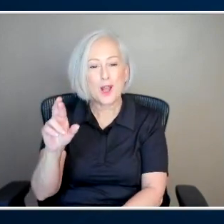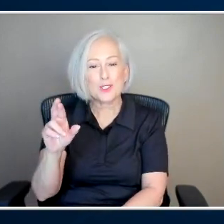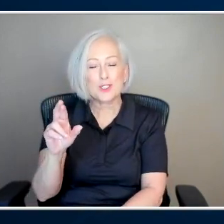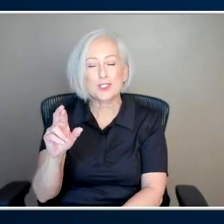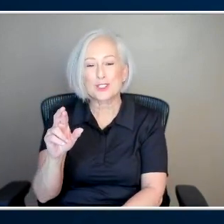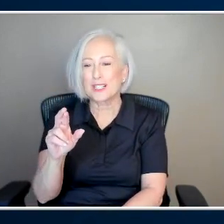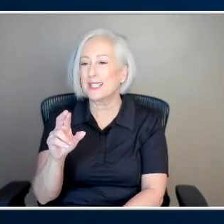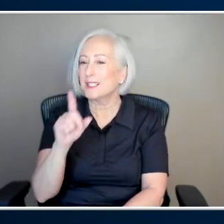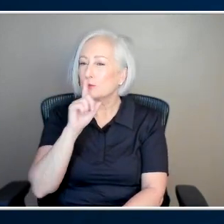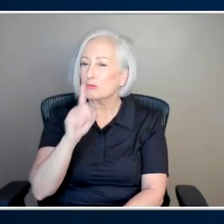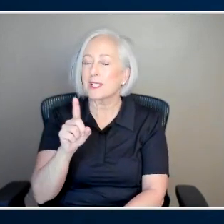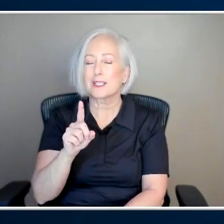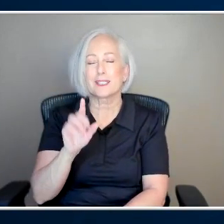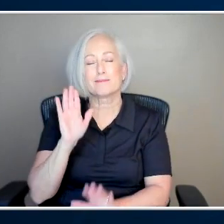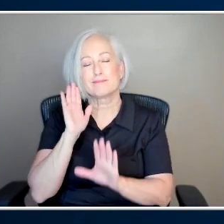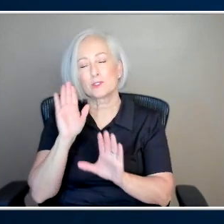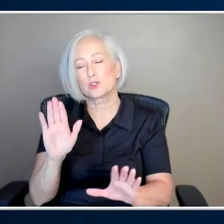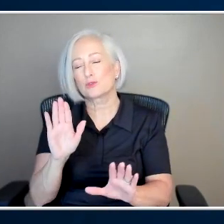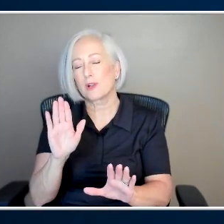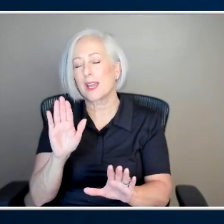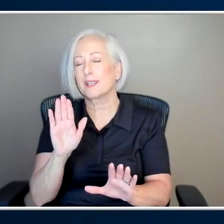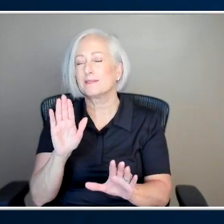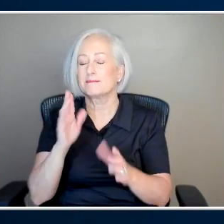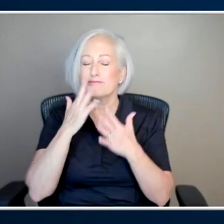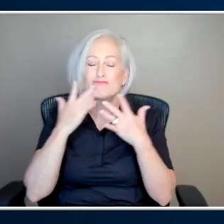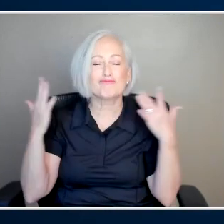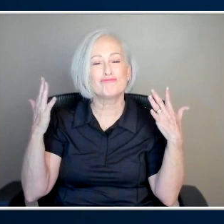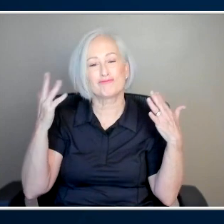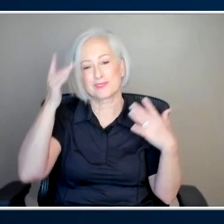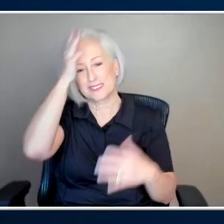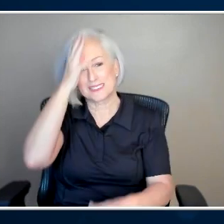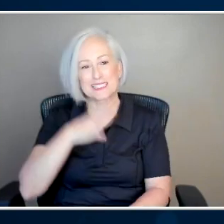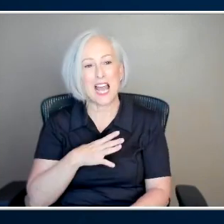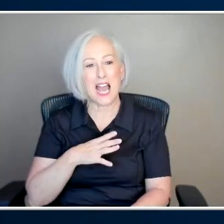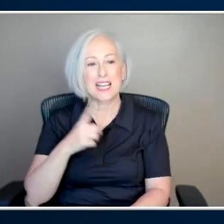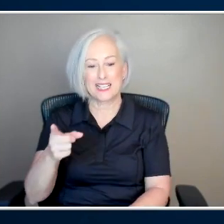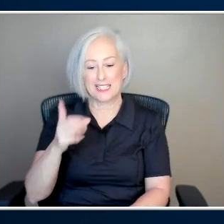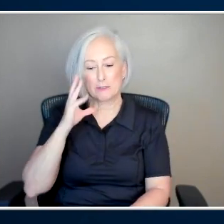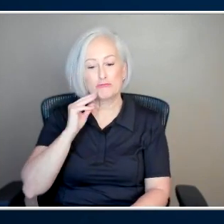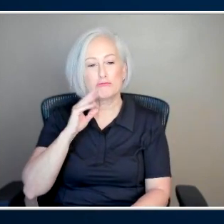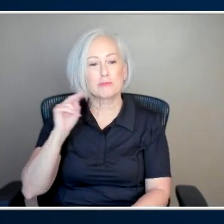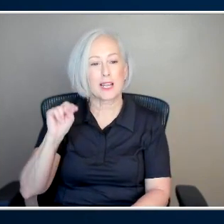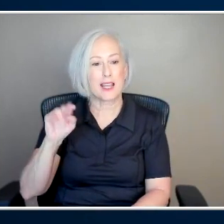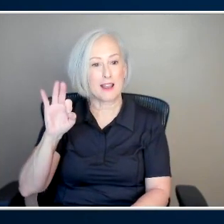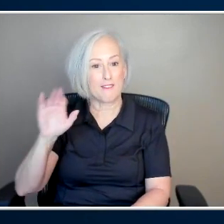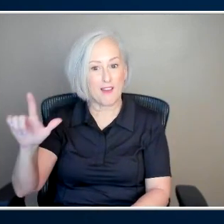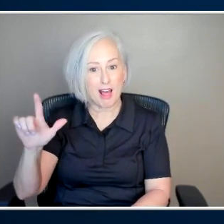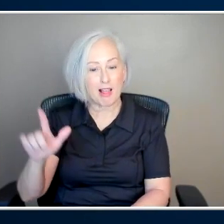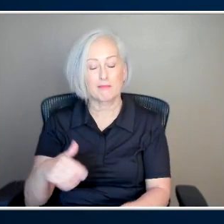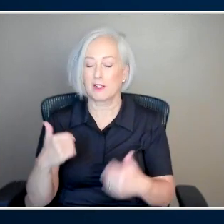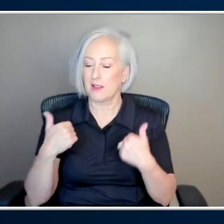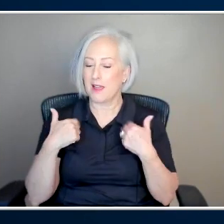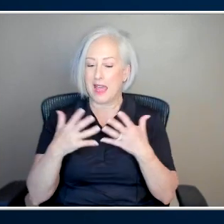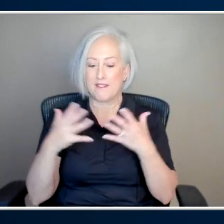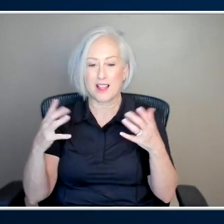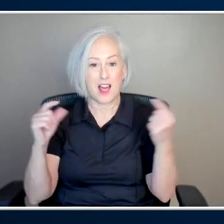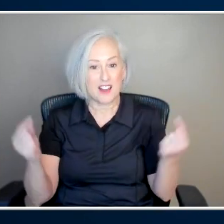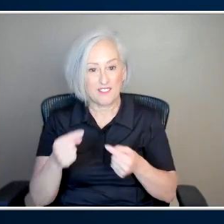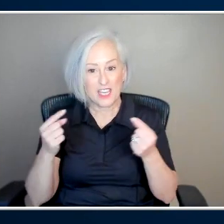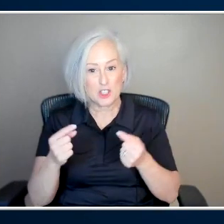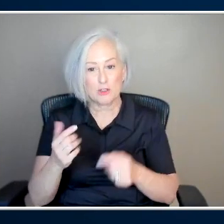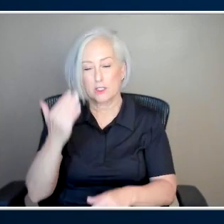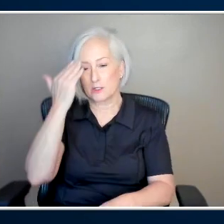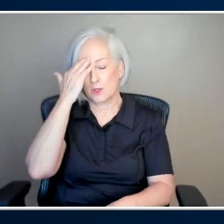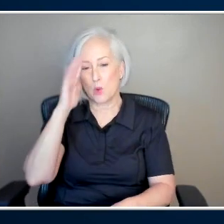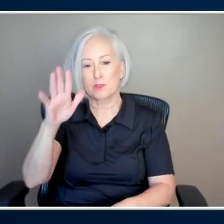personable, great guy, and he's been through, like you mentioned, he played in the NFL. He's had a bunch of injuries. He understands what the kids are going through, and that's one